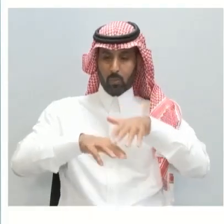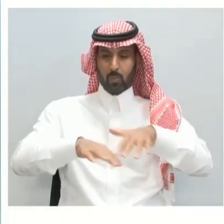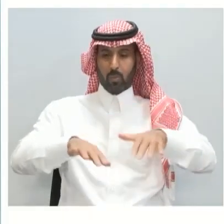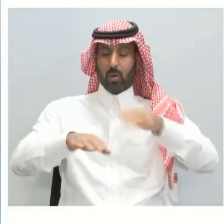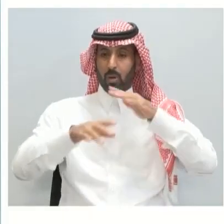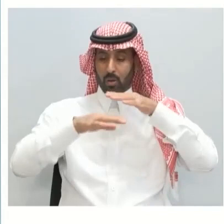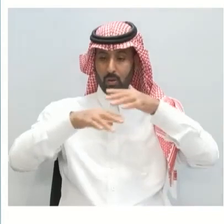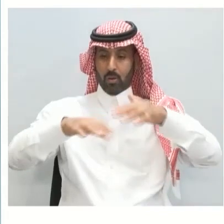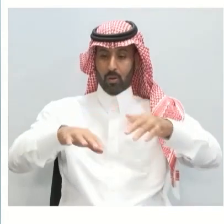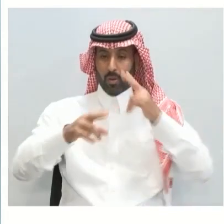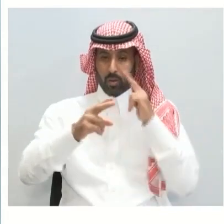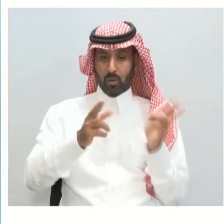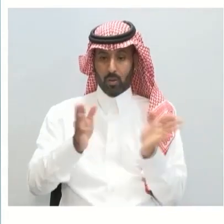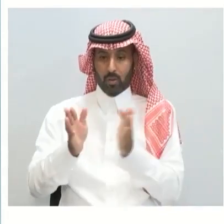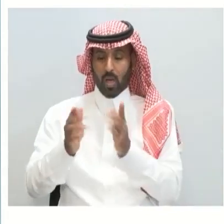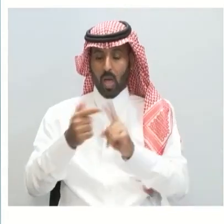The picture here,